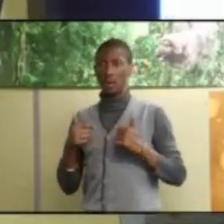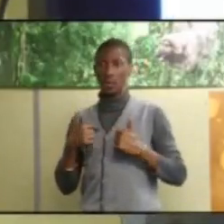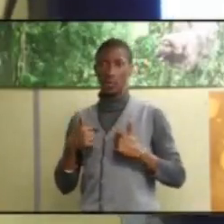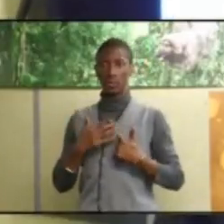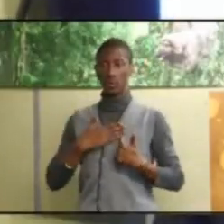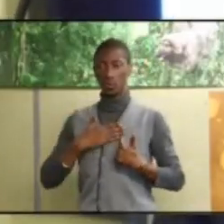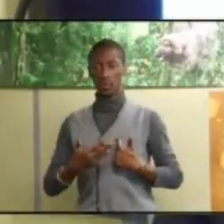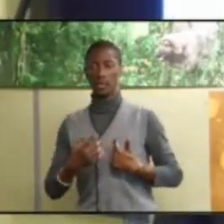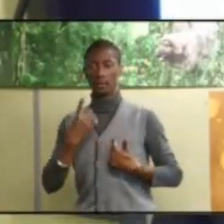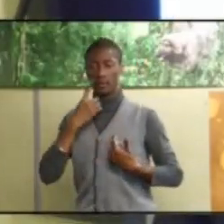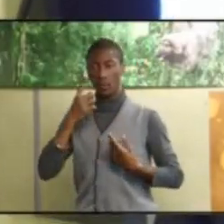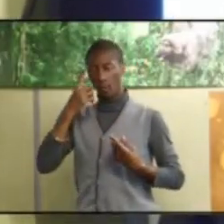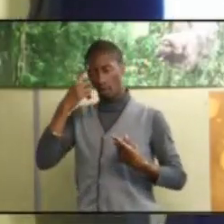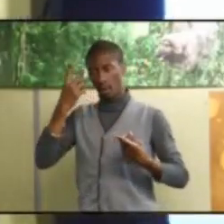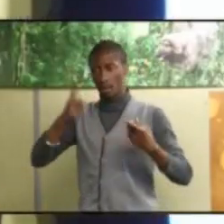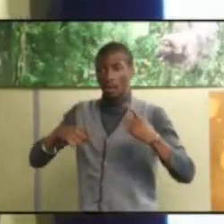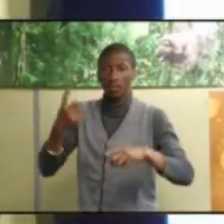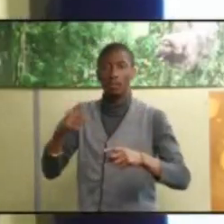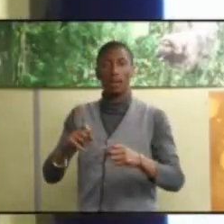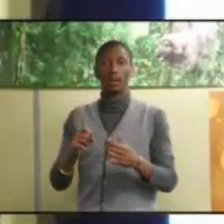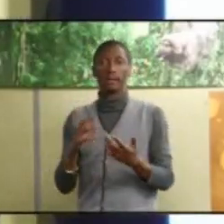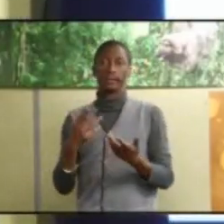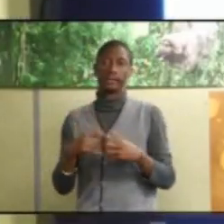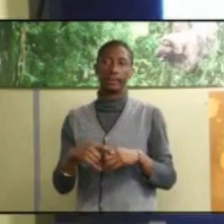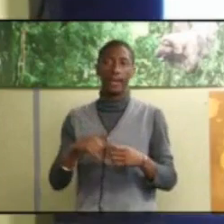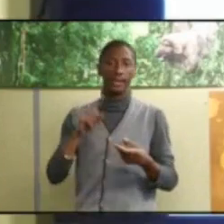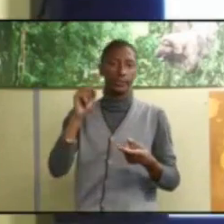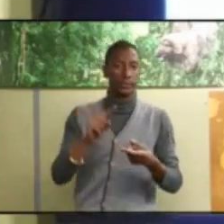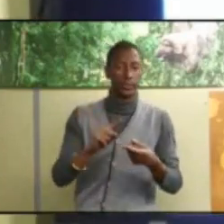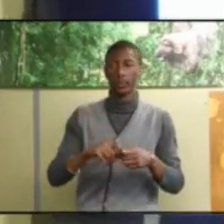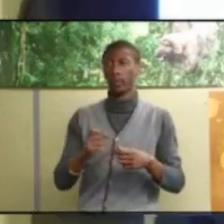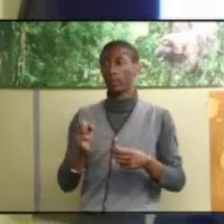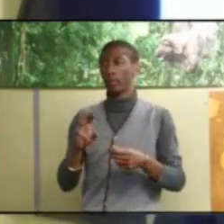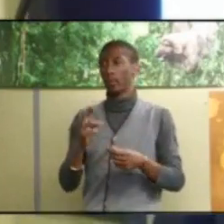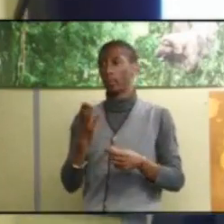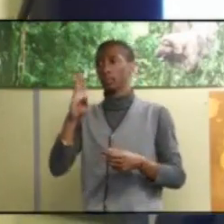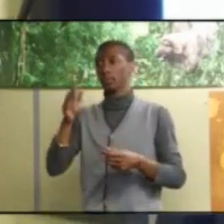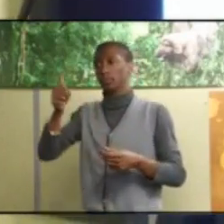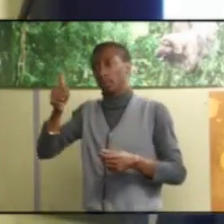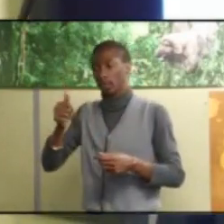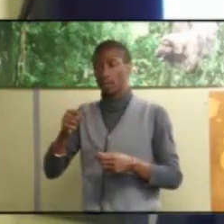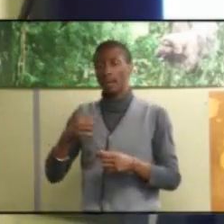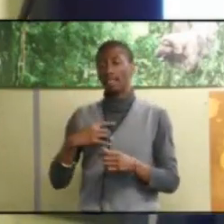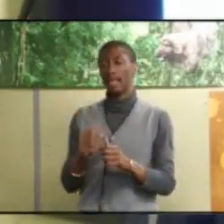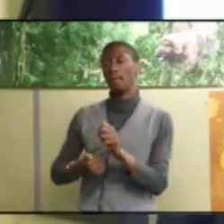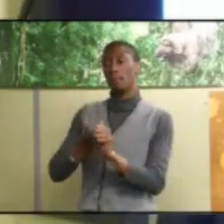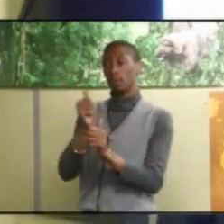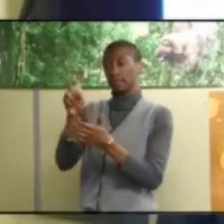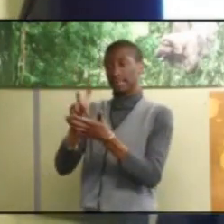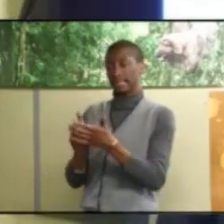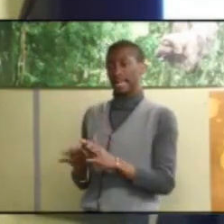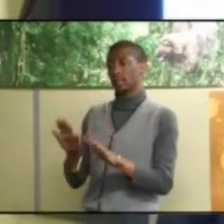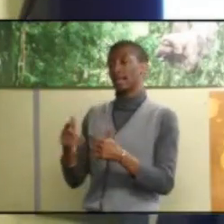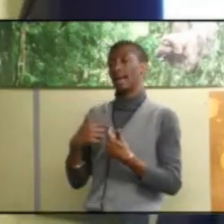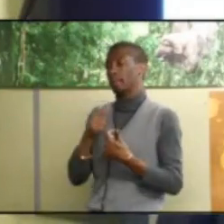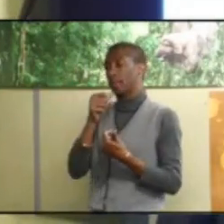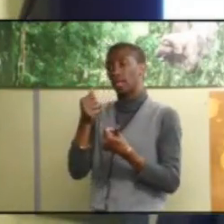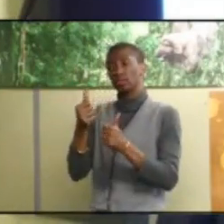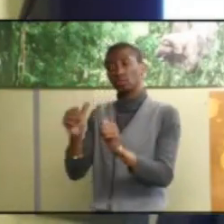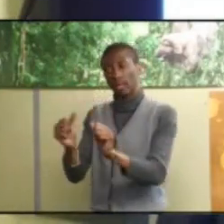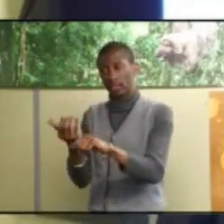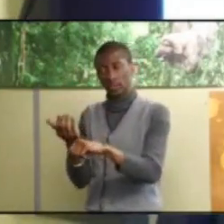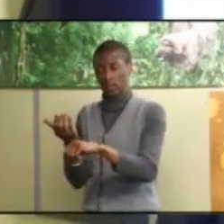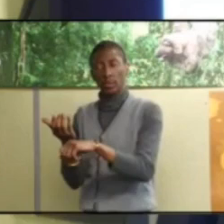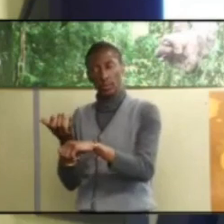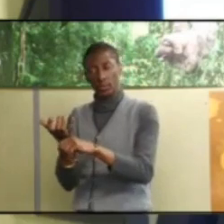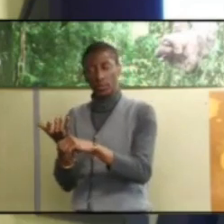make it bluer, or like I tell most of the designers I work with, I'm not trying to make your round thing square. I'm trying to figure